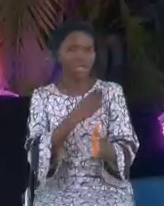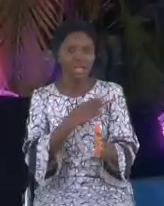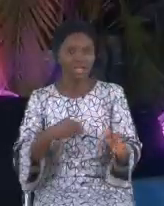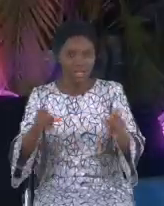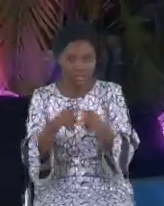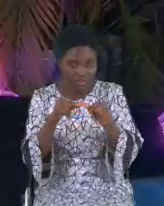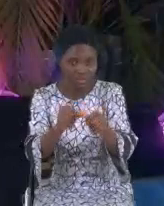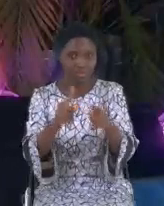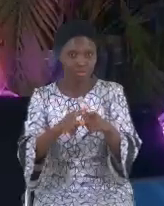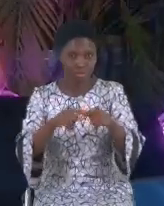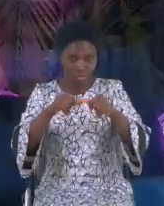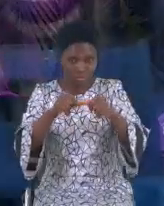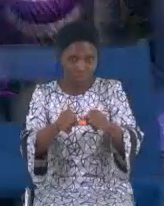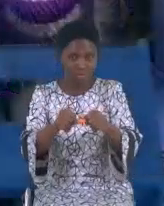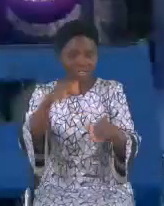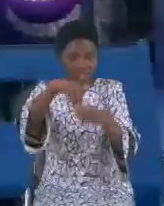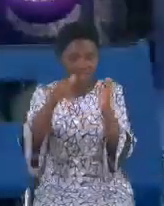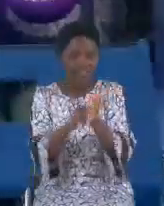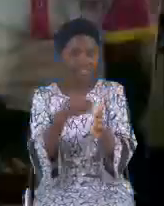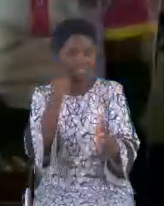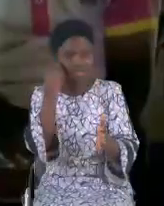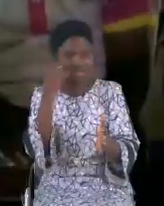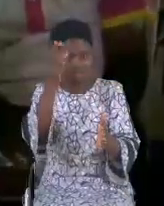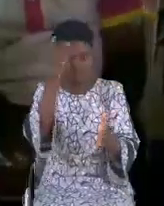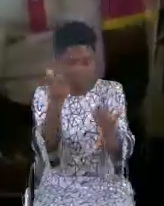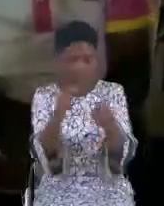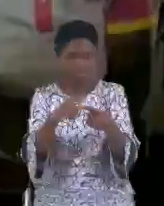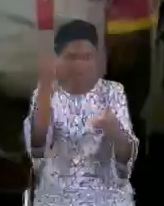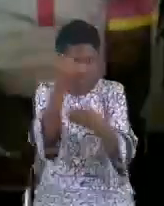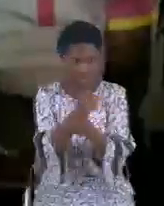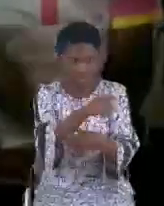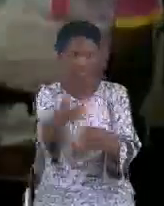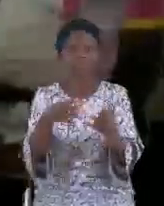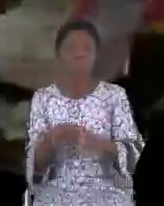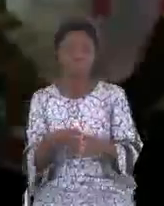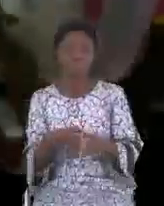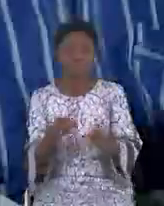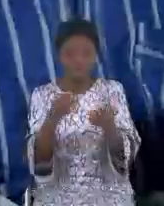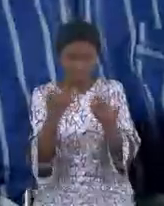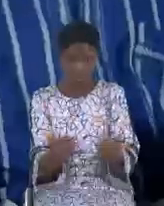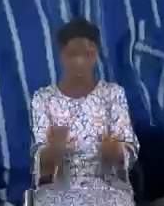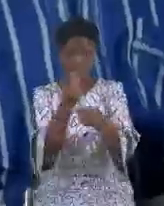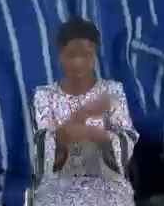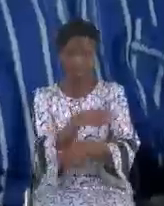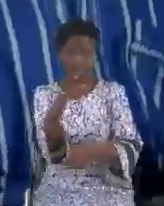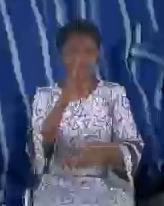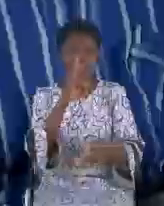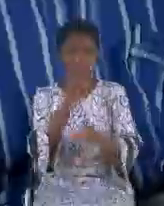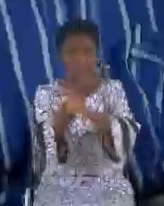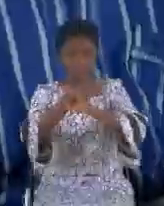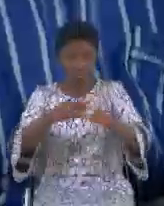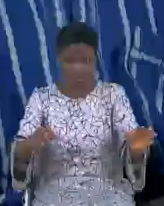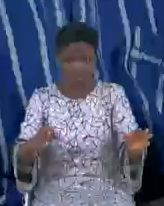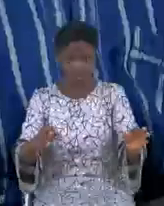Satan. He comes to catch you. Today you are free. Yeah. I said today you are free. Yeah. And